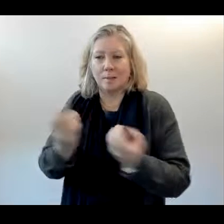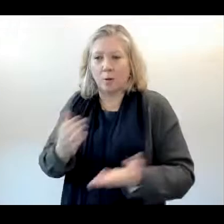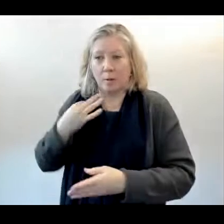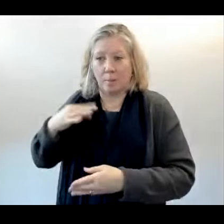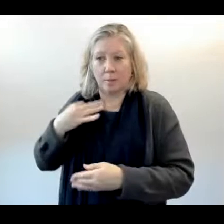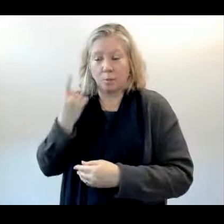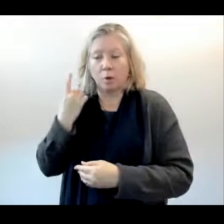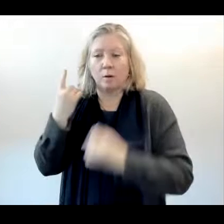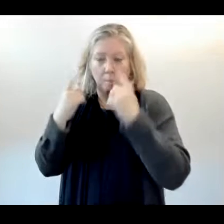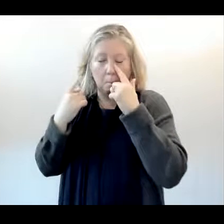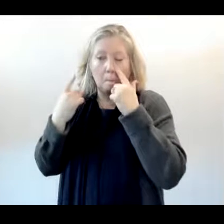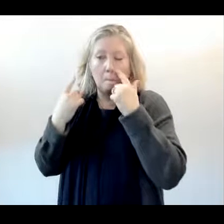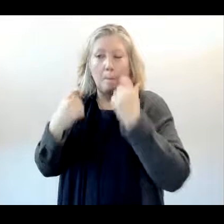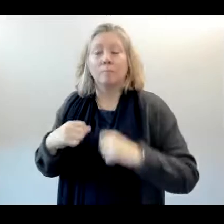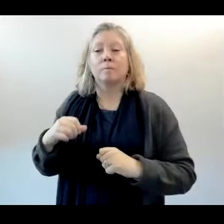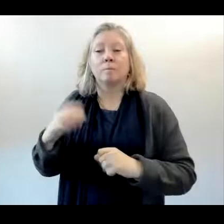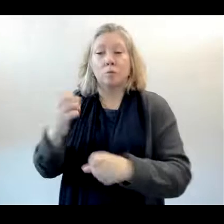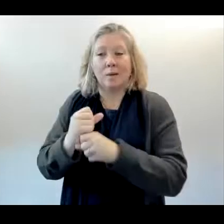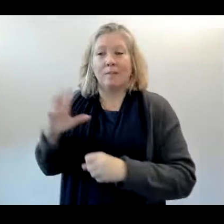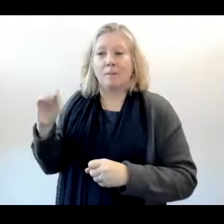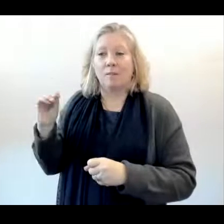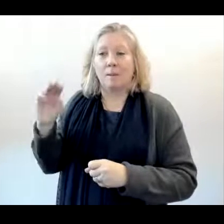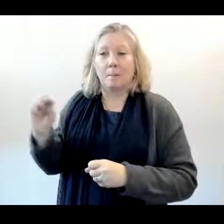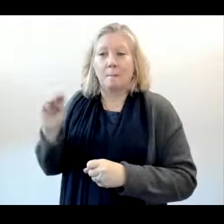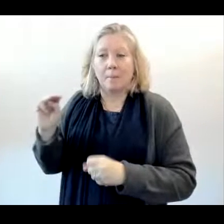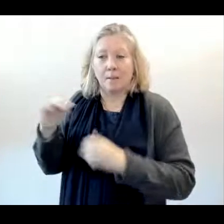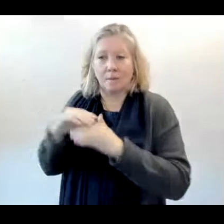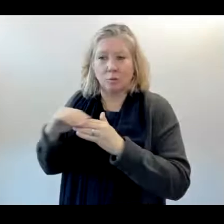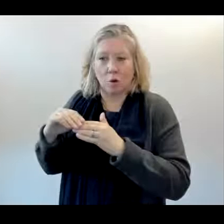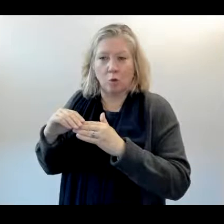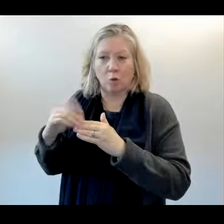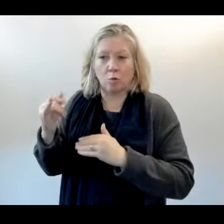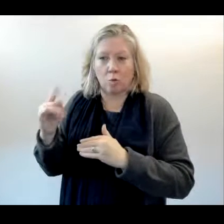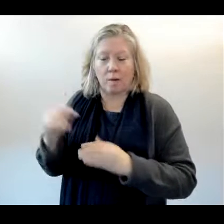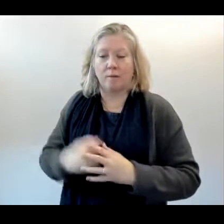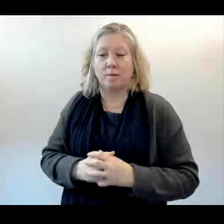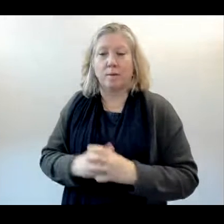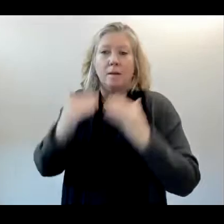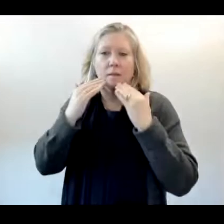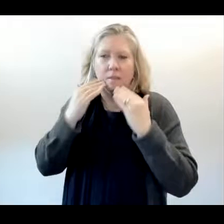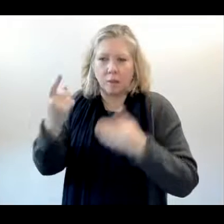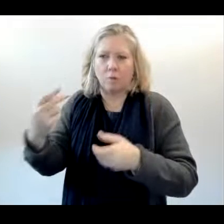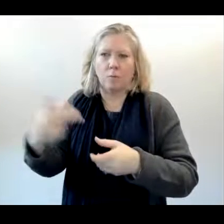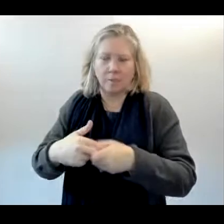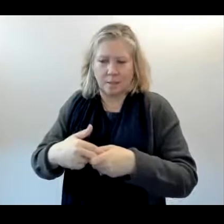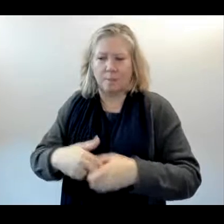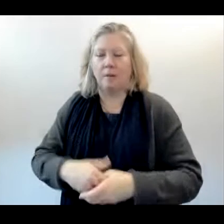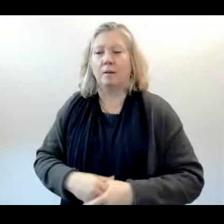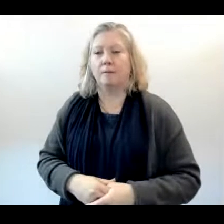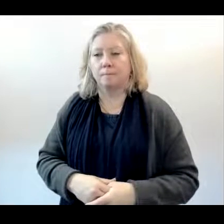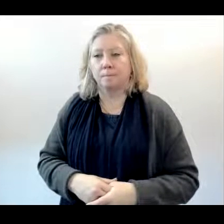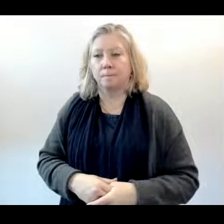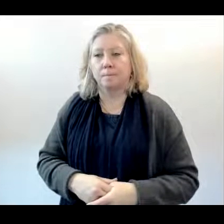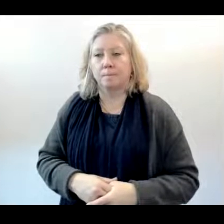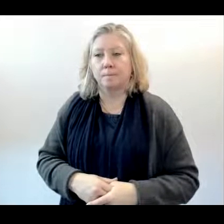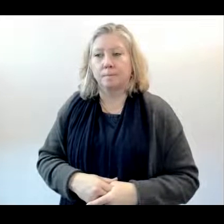able to get this $50 million grant. And I want to thank everyone who participated in this process. And